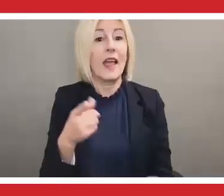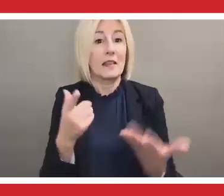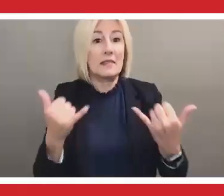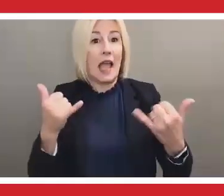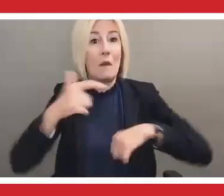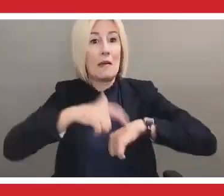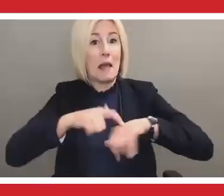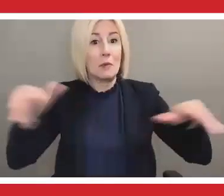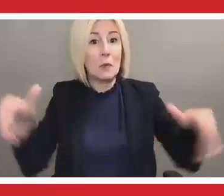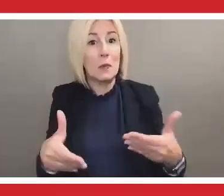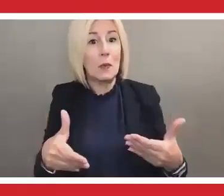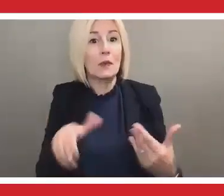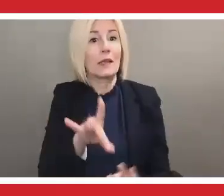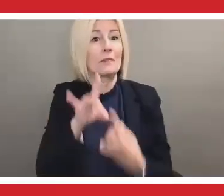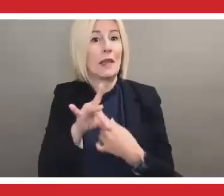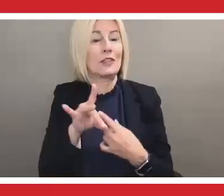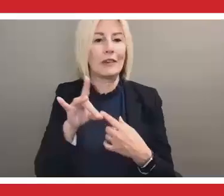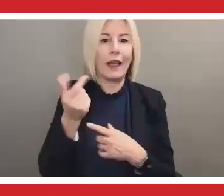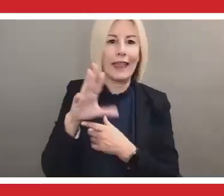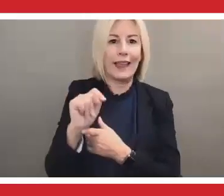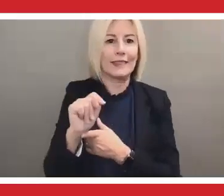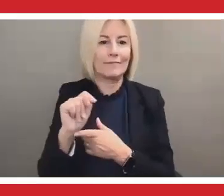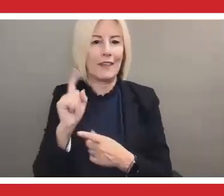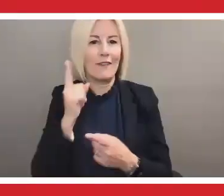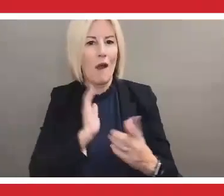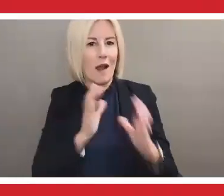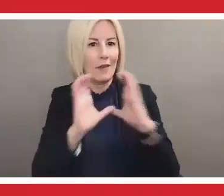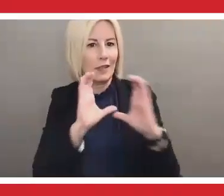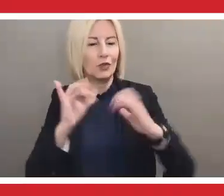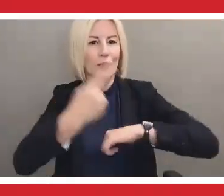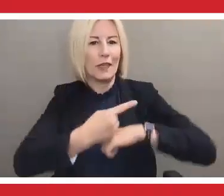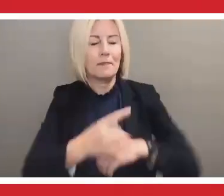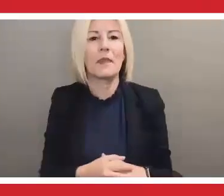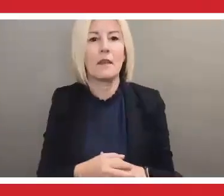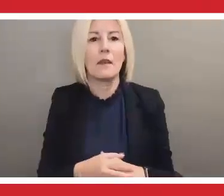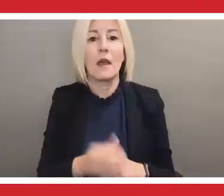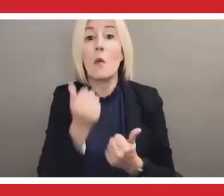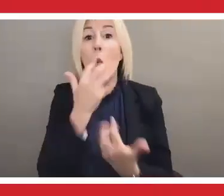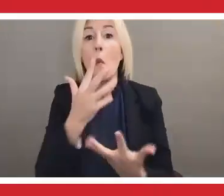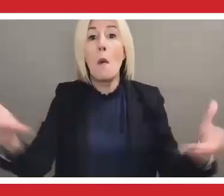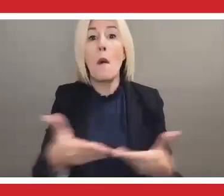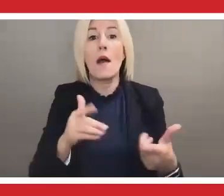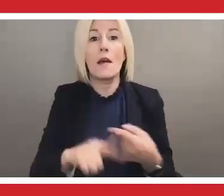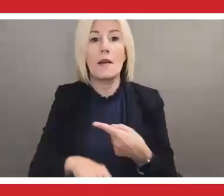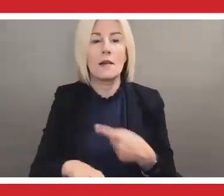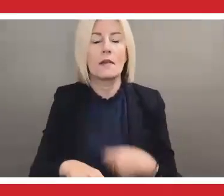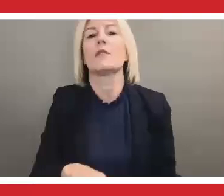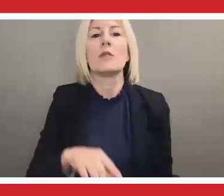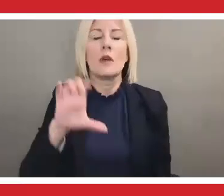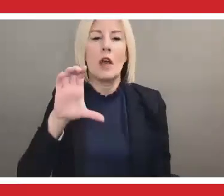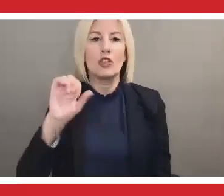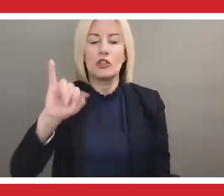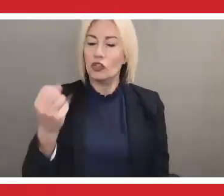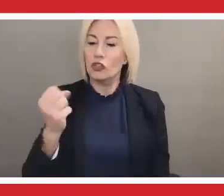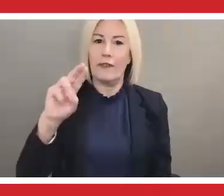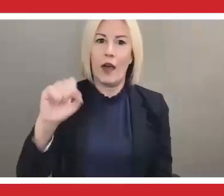guest to kick off our conversations today. I would like to extend a very warm welcome to Christophe Joubert, High